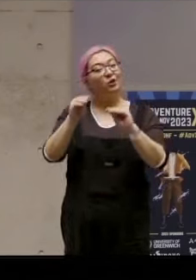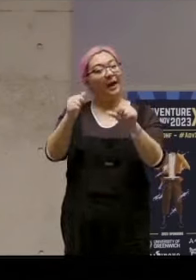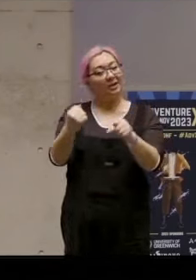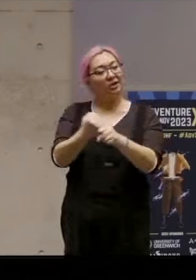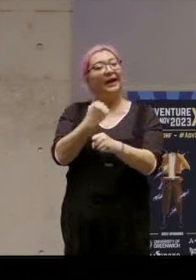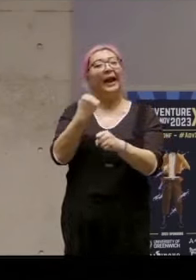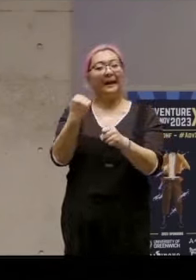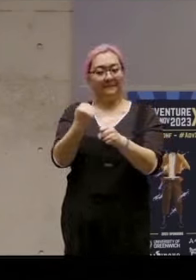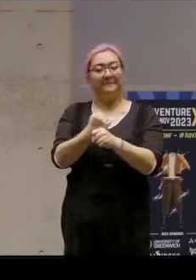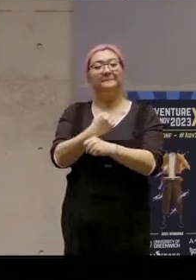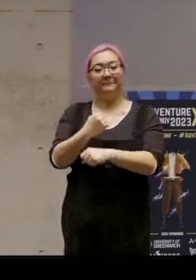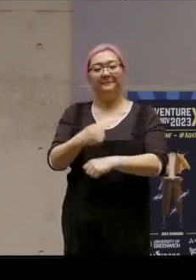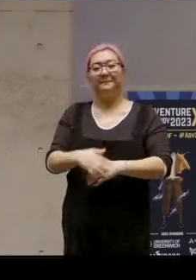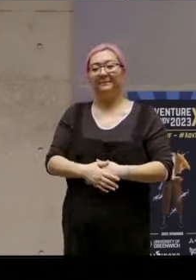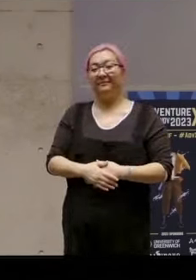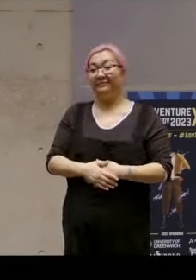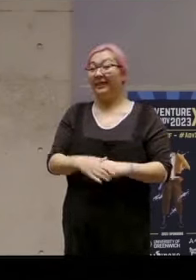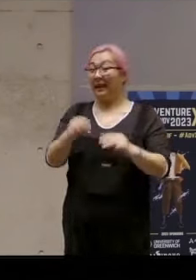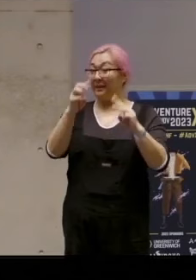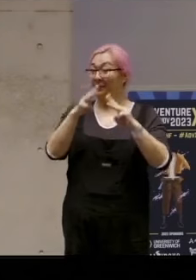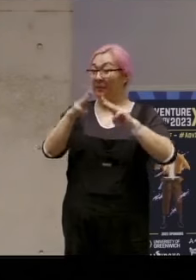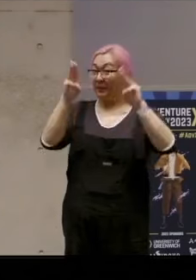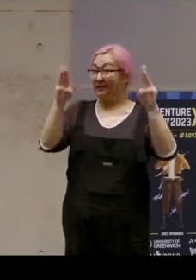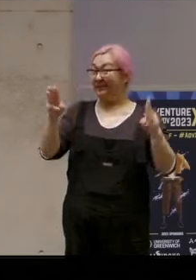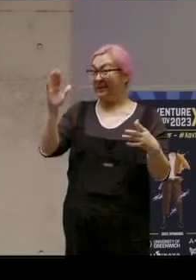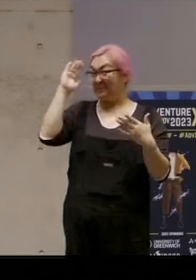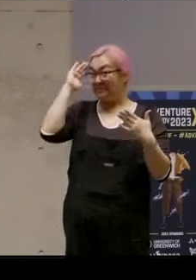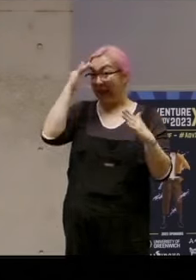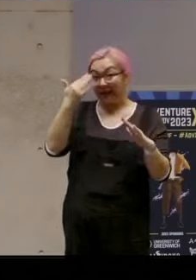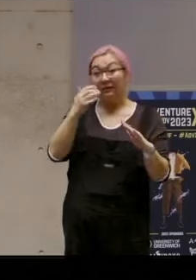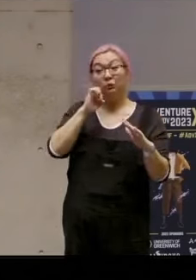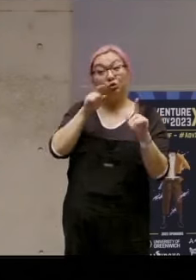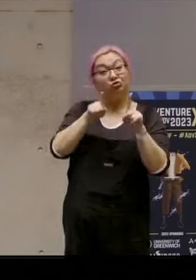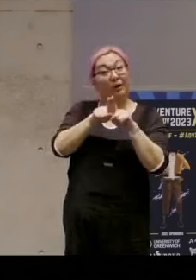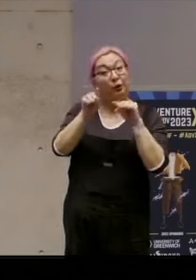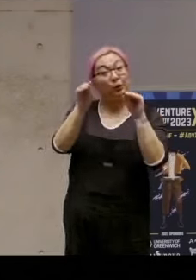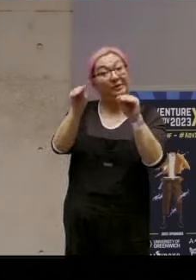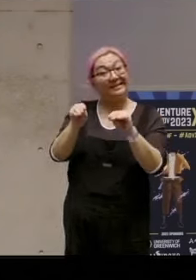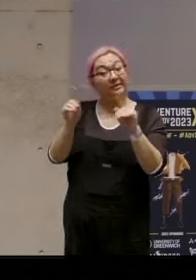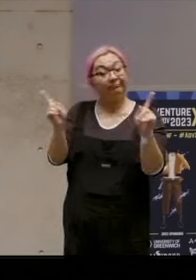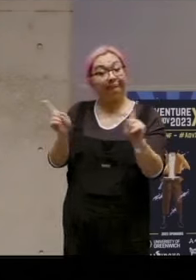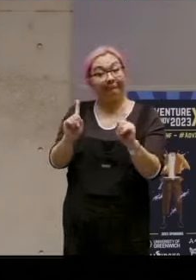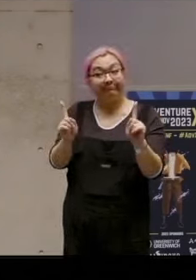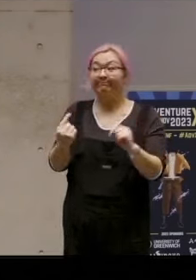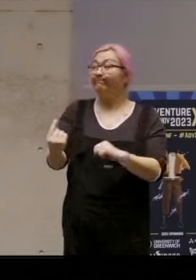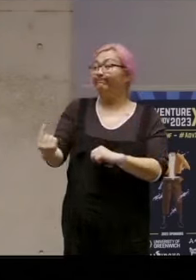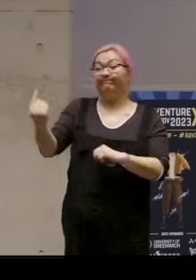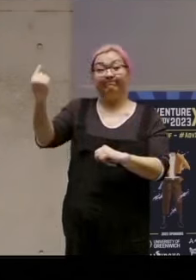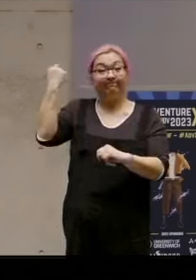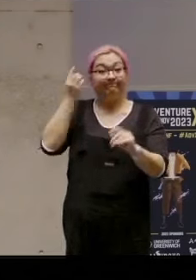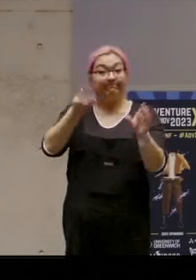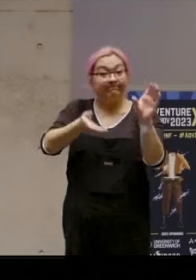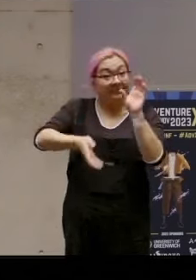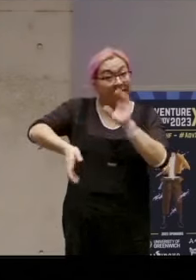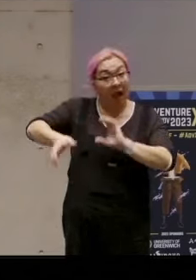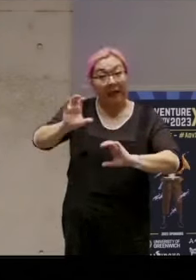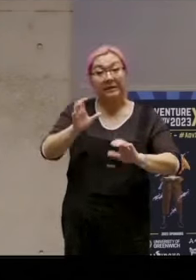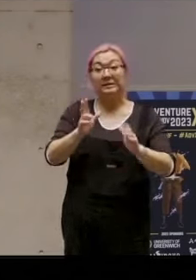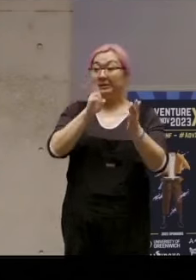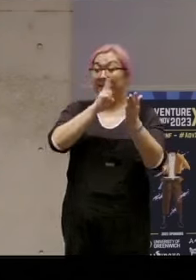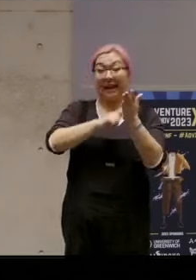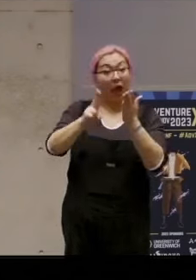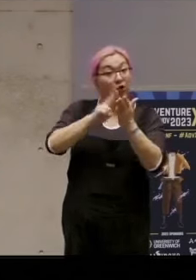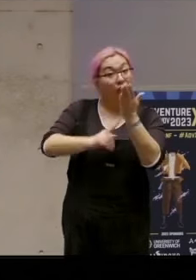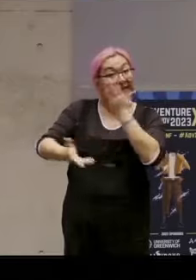adventure. Museum of Madness was designed to teach topics like pioneering scientists, natural history, physics through